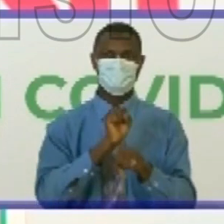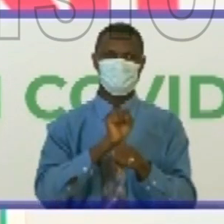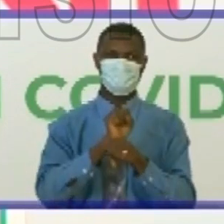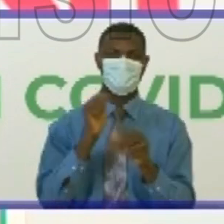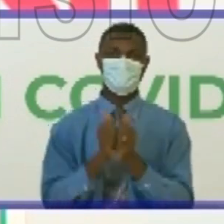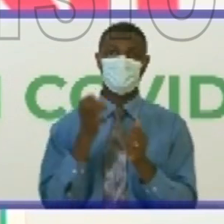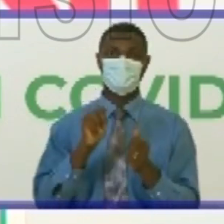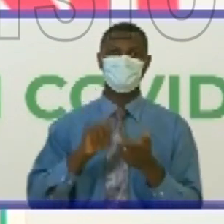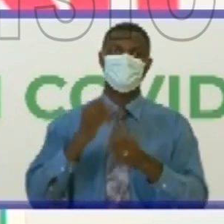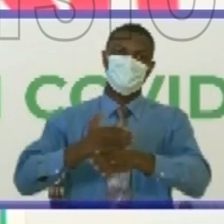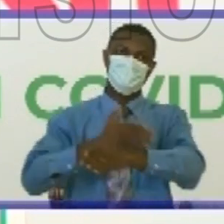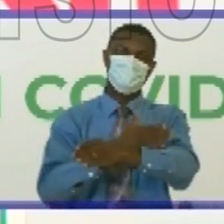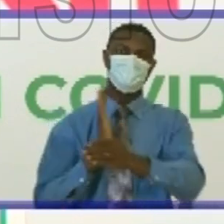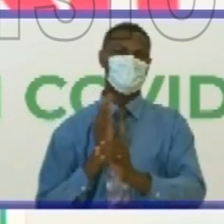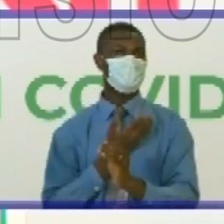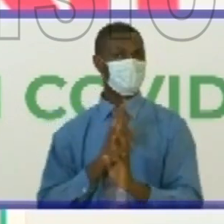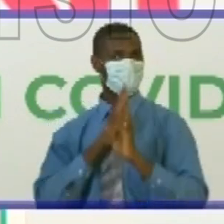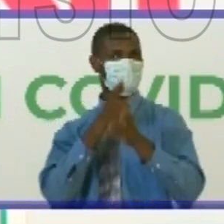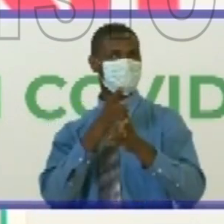response.